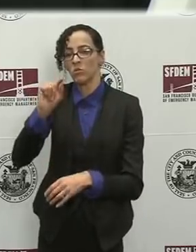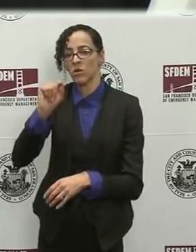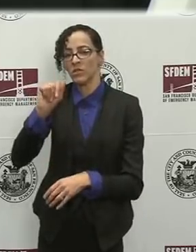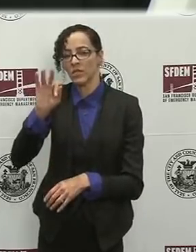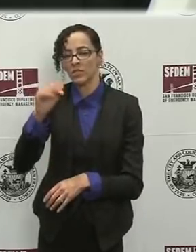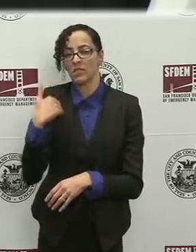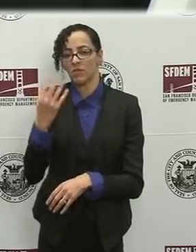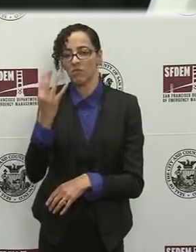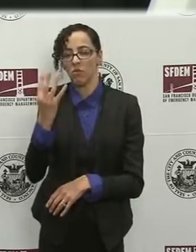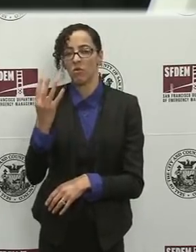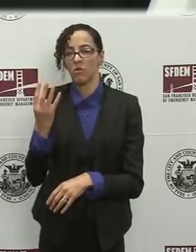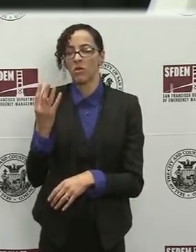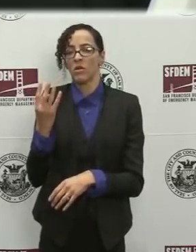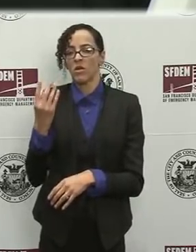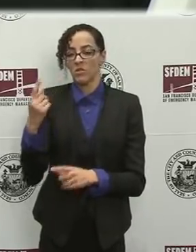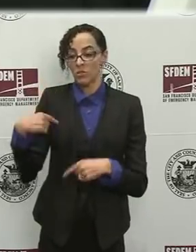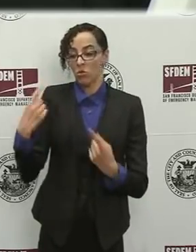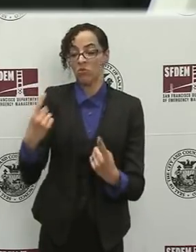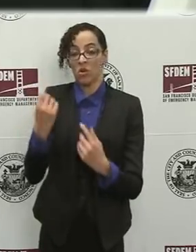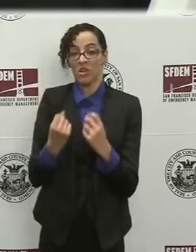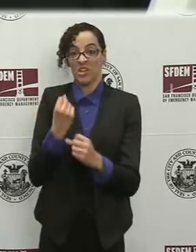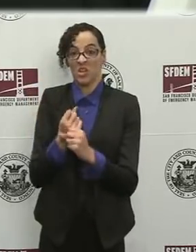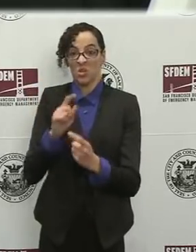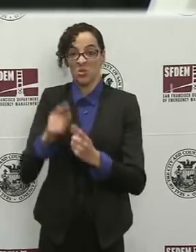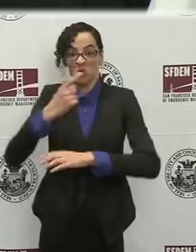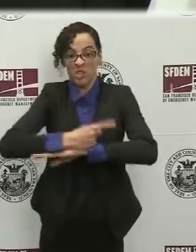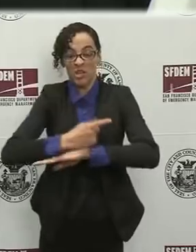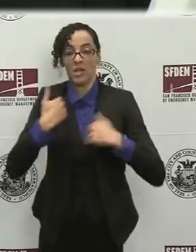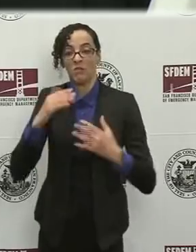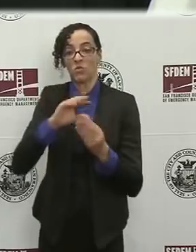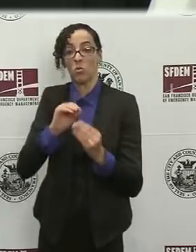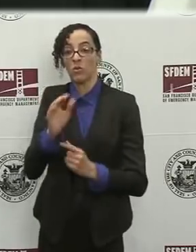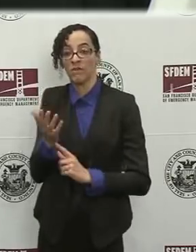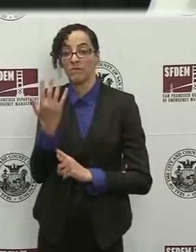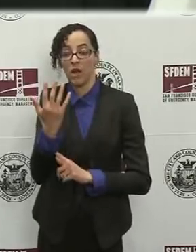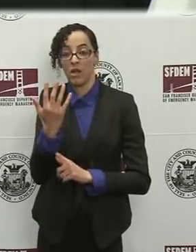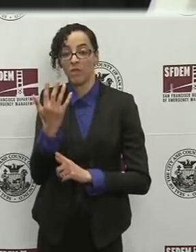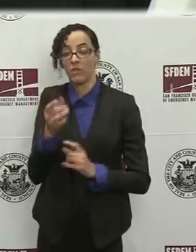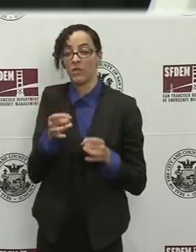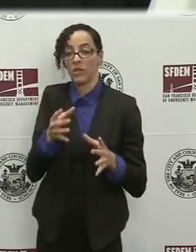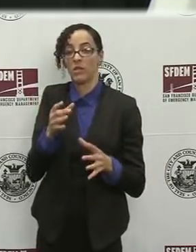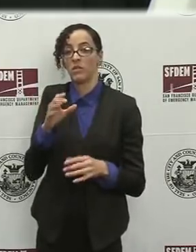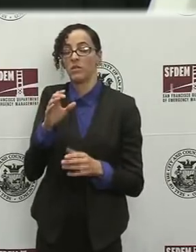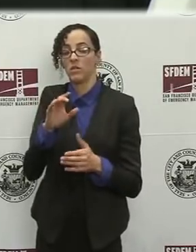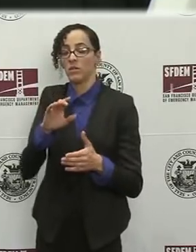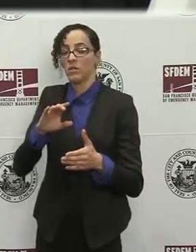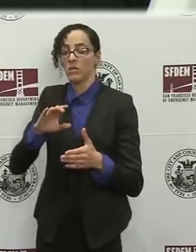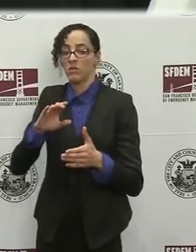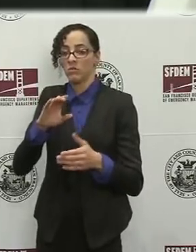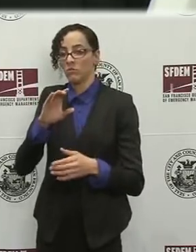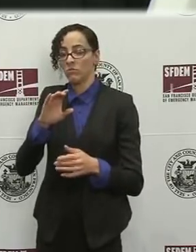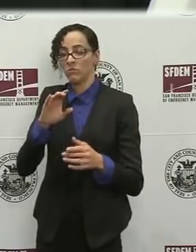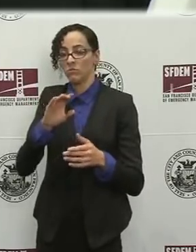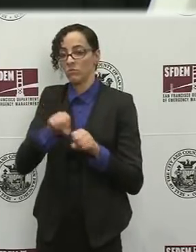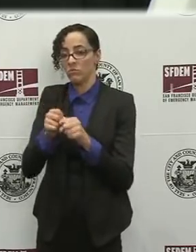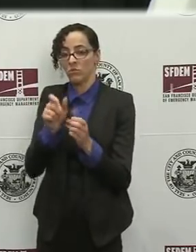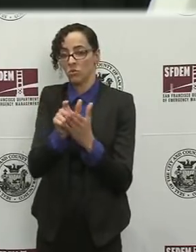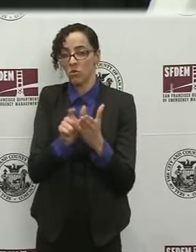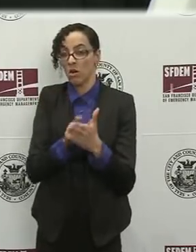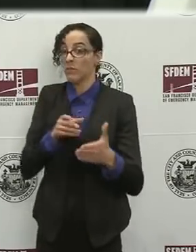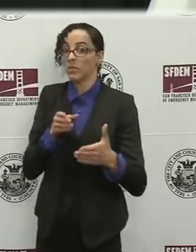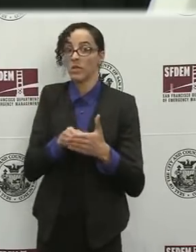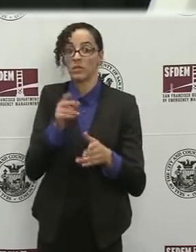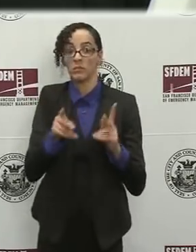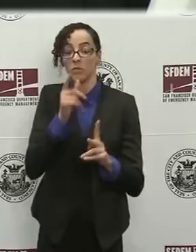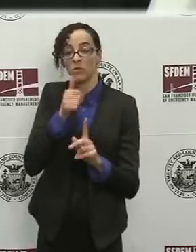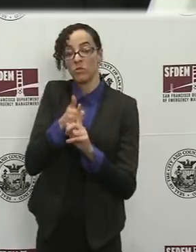this year, year to date, we've had a total of 5. And this is specifically hate crimes against members of our Asian community. So we have